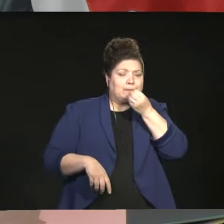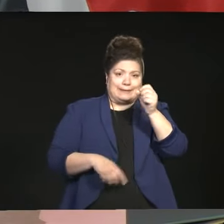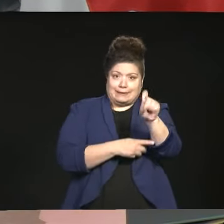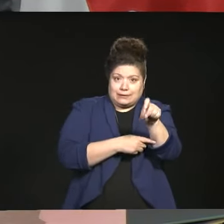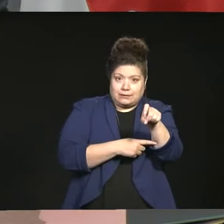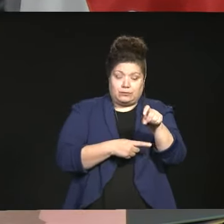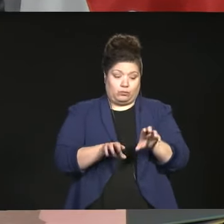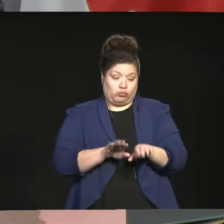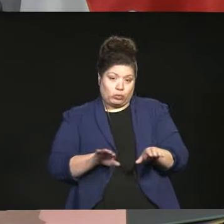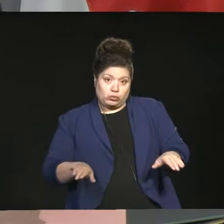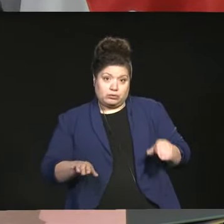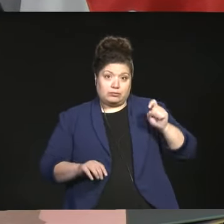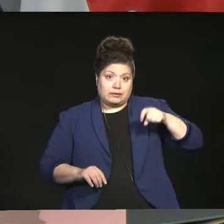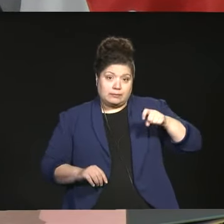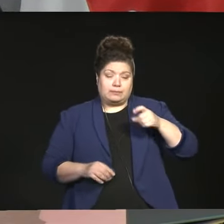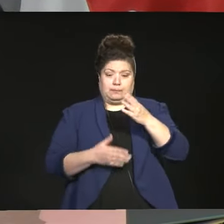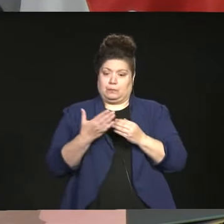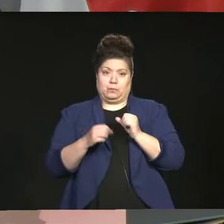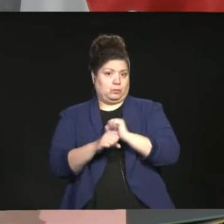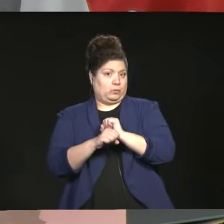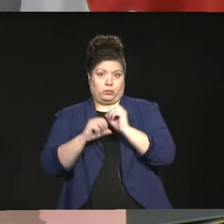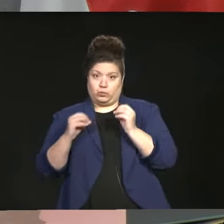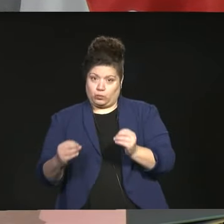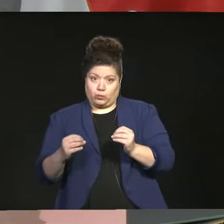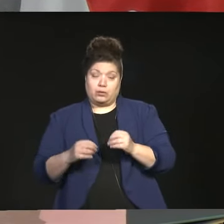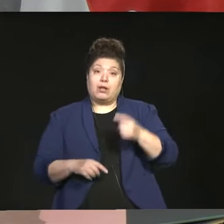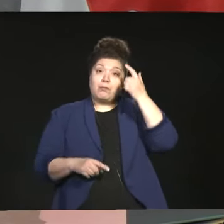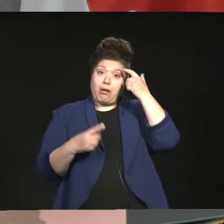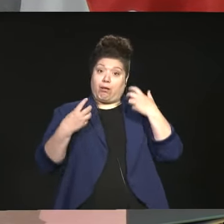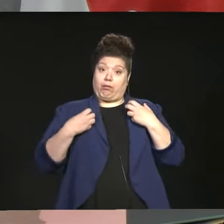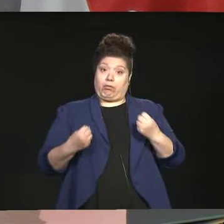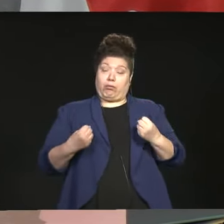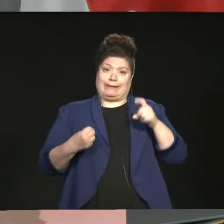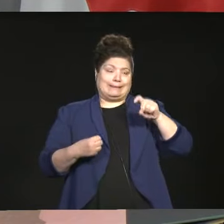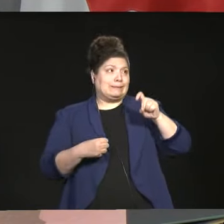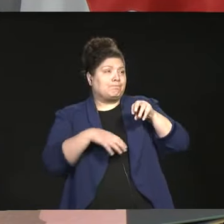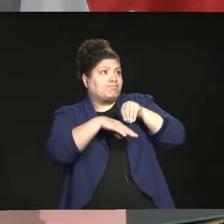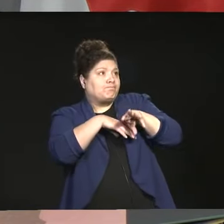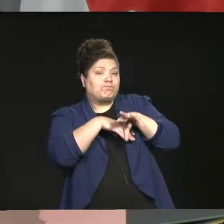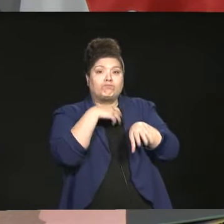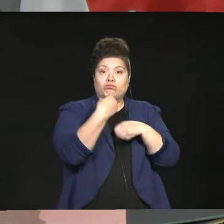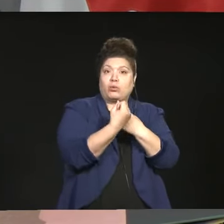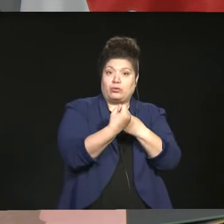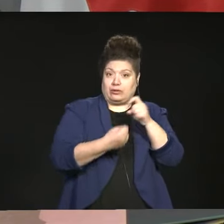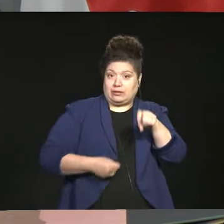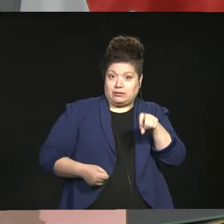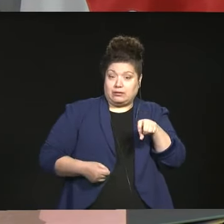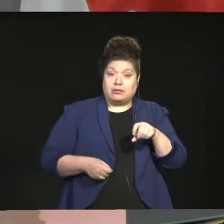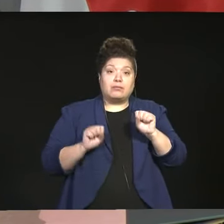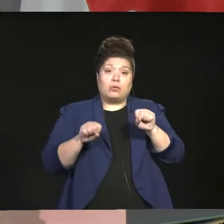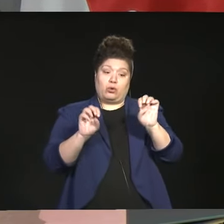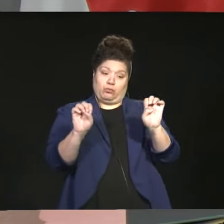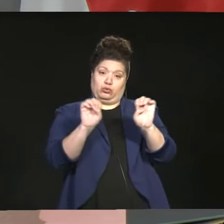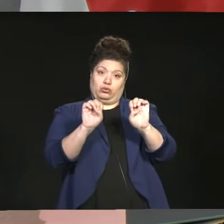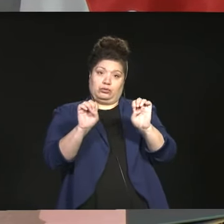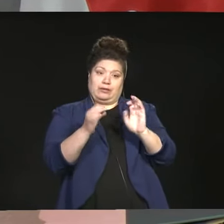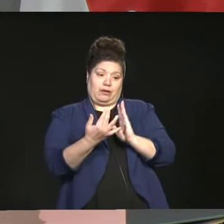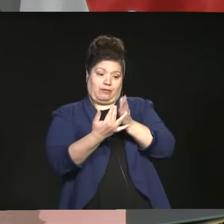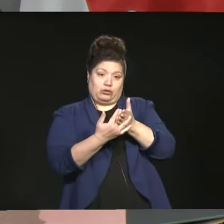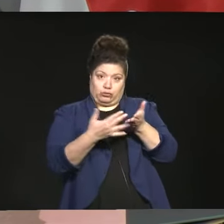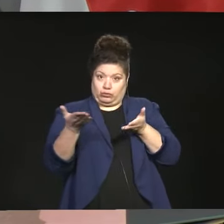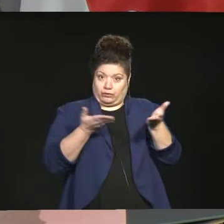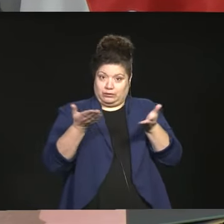santé mentale, ou encore l'activation des services d'intervention d'urgence. Et ce n'est qu'un début. As for the distribution of funds, the